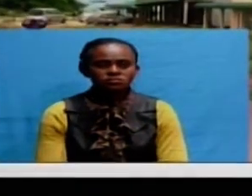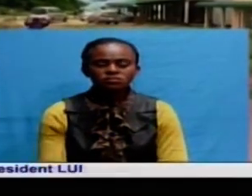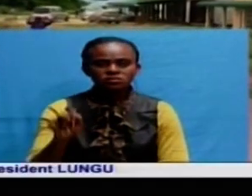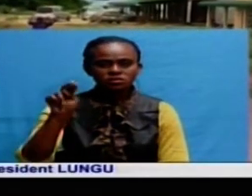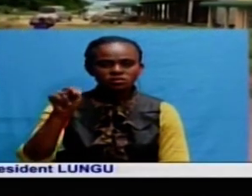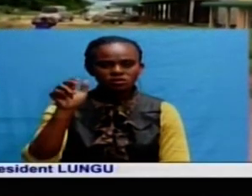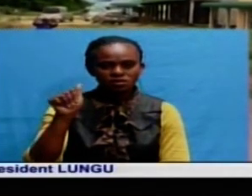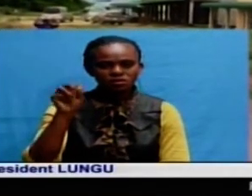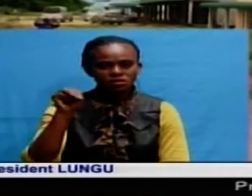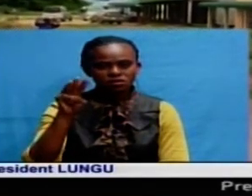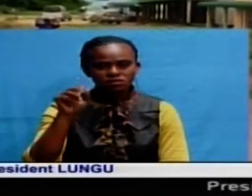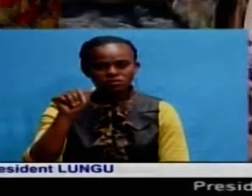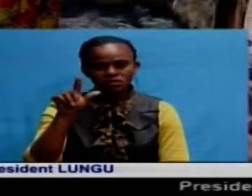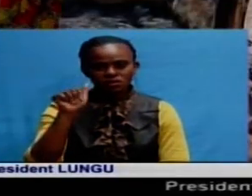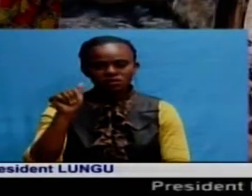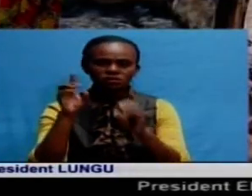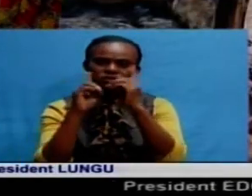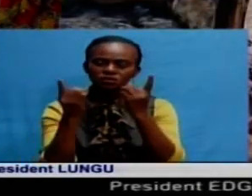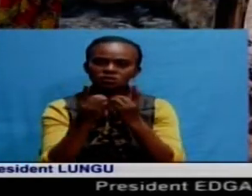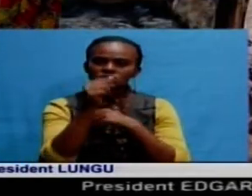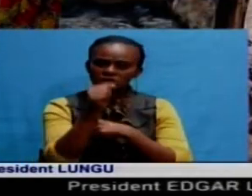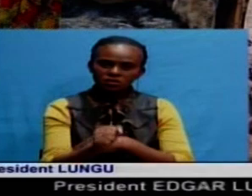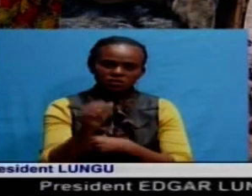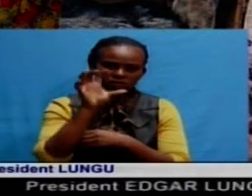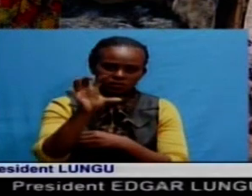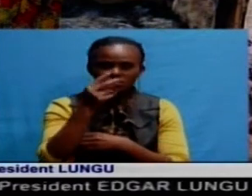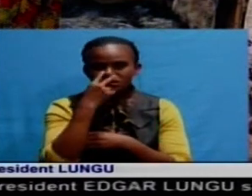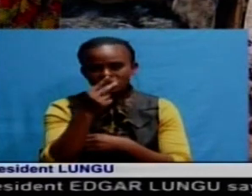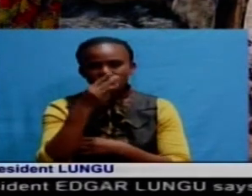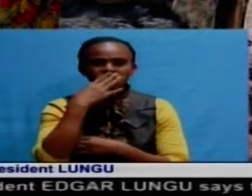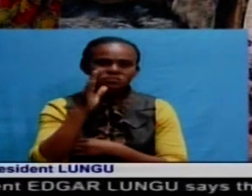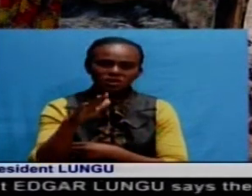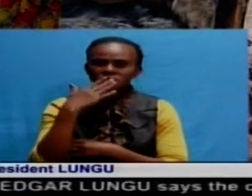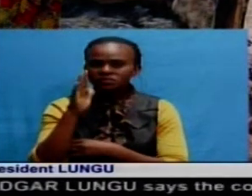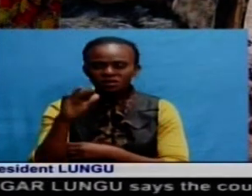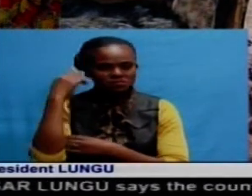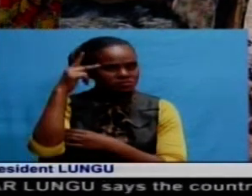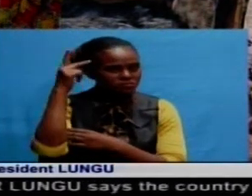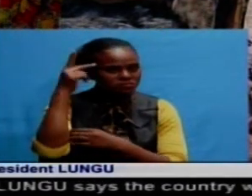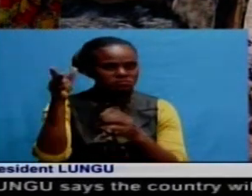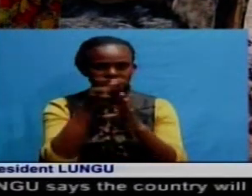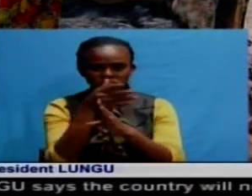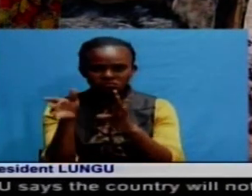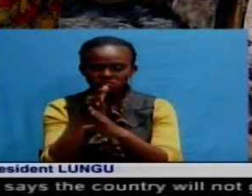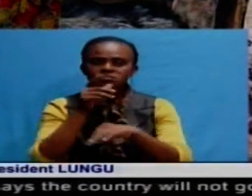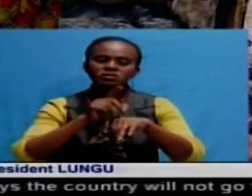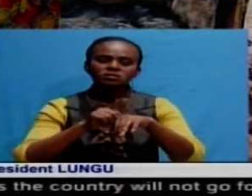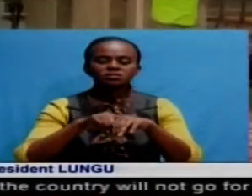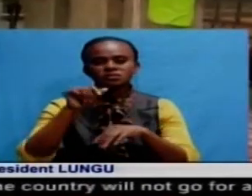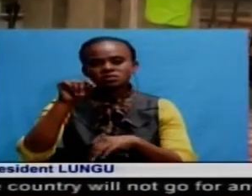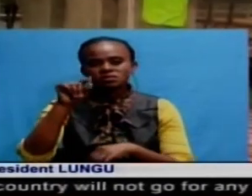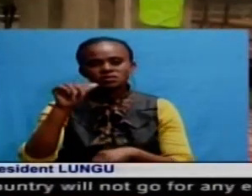Namwala district in Southern Province is one of the areas that saw some of the worst cases of political violence after the 2016 general